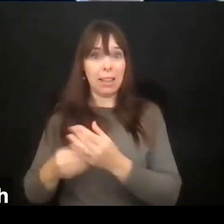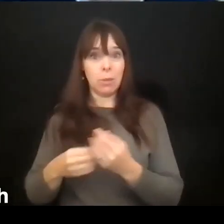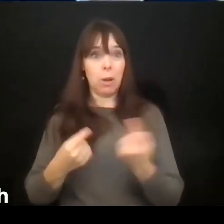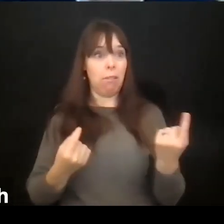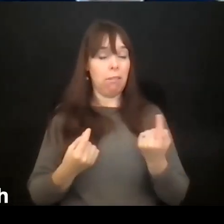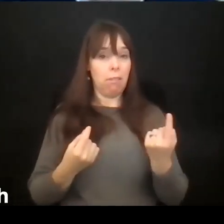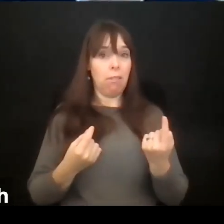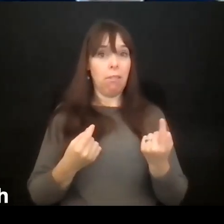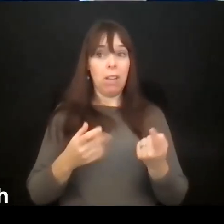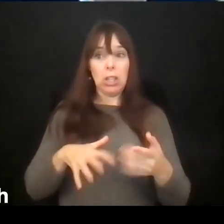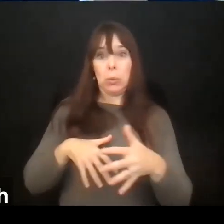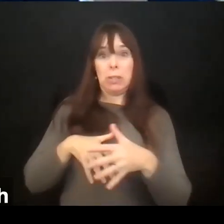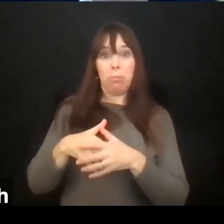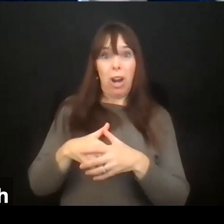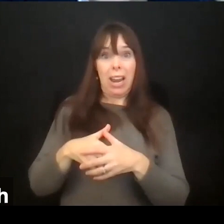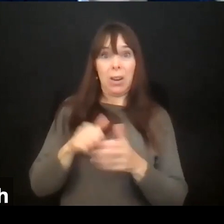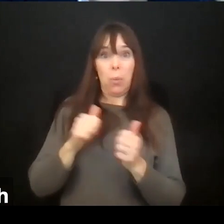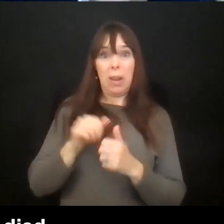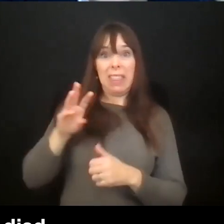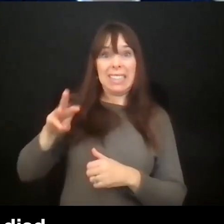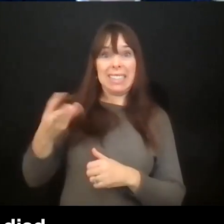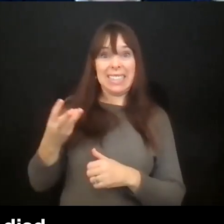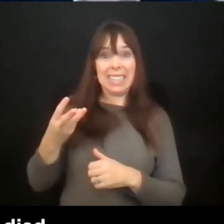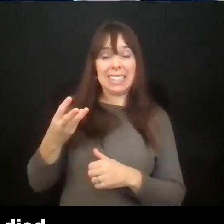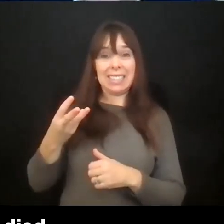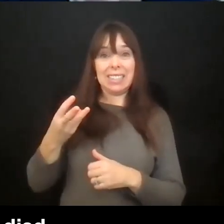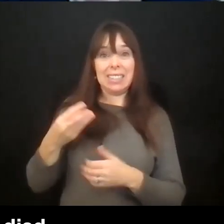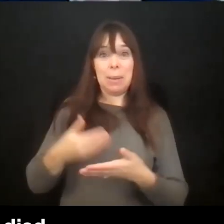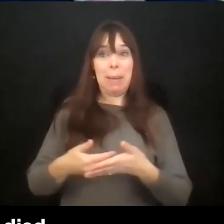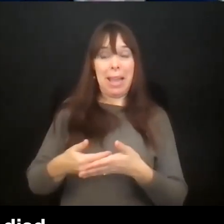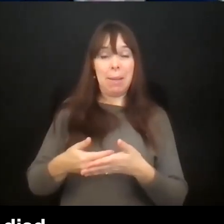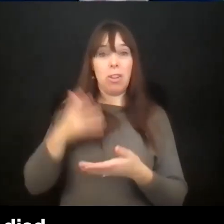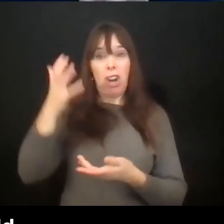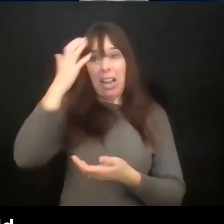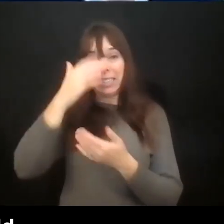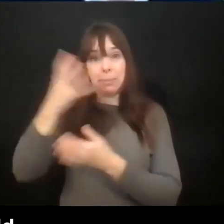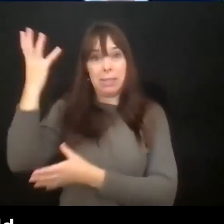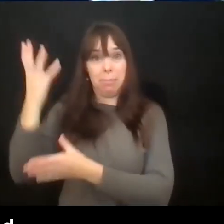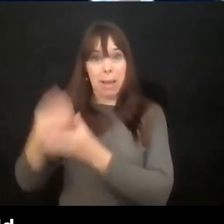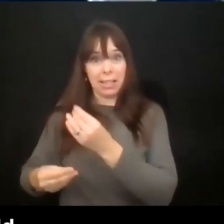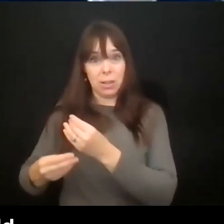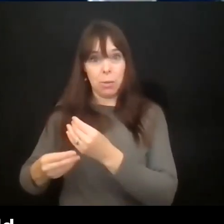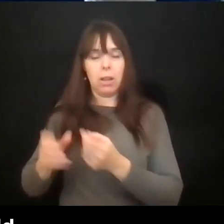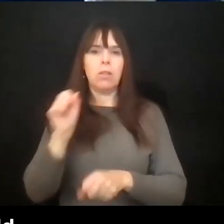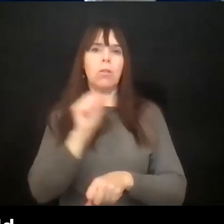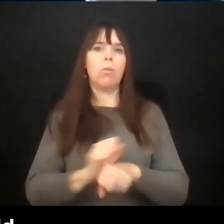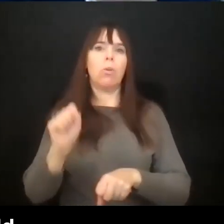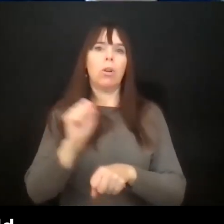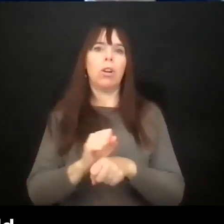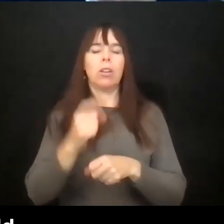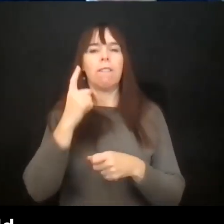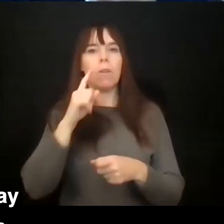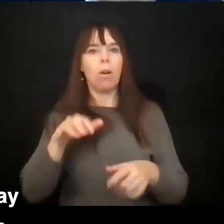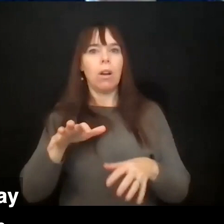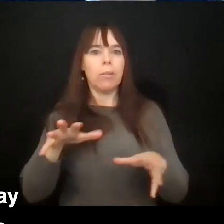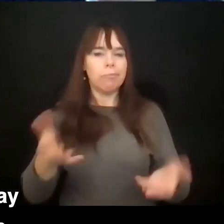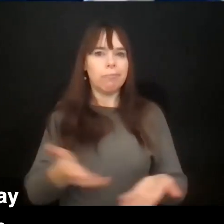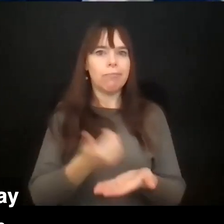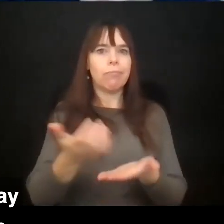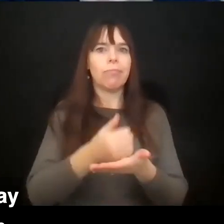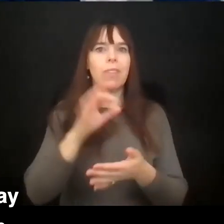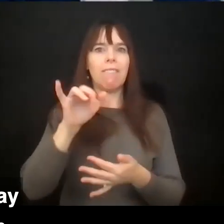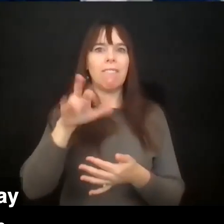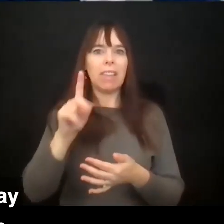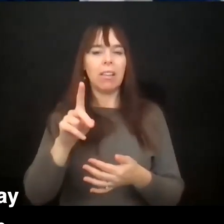While pregnant with her 6th child was when her husband died. She works in the fields. She's making